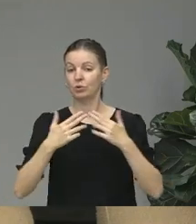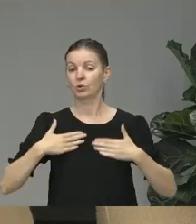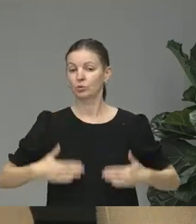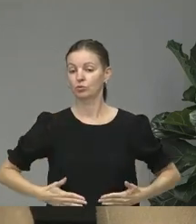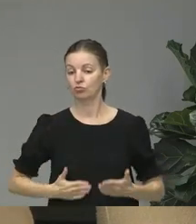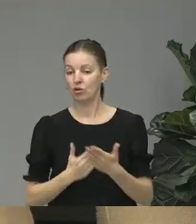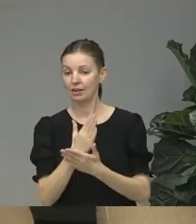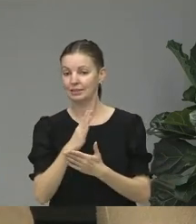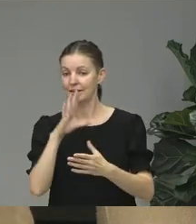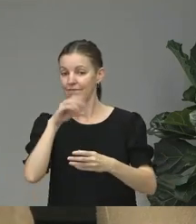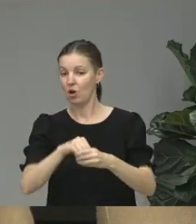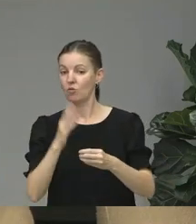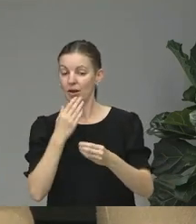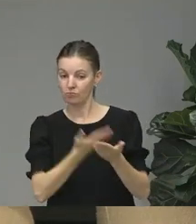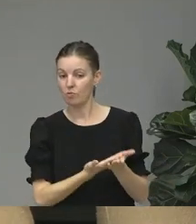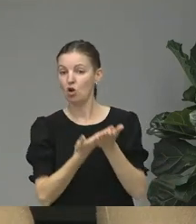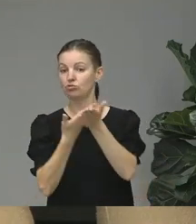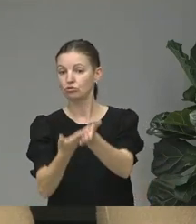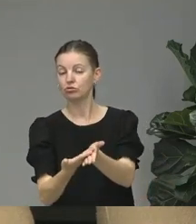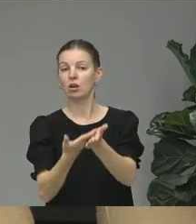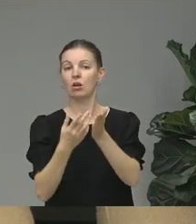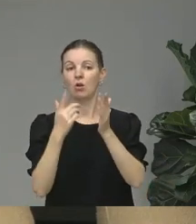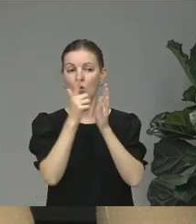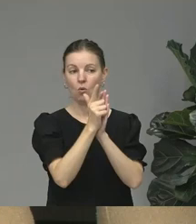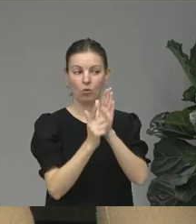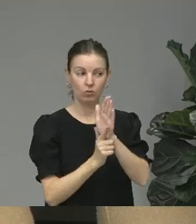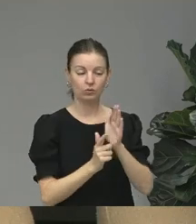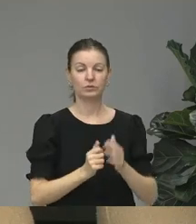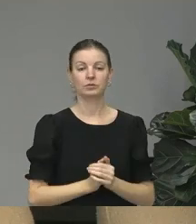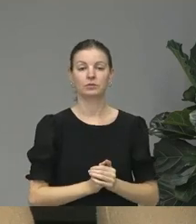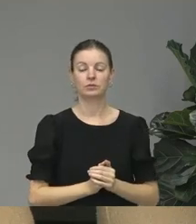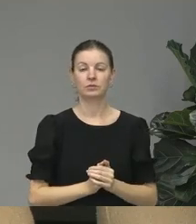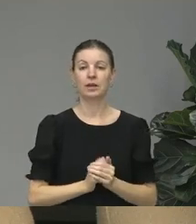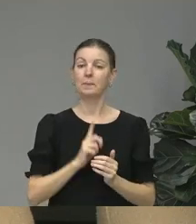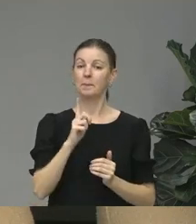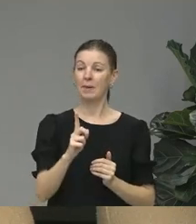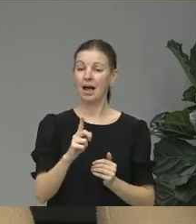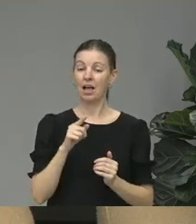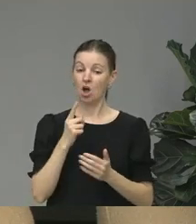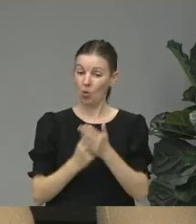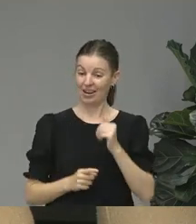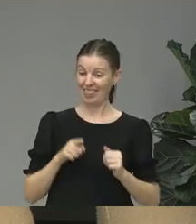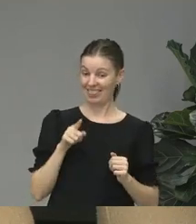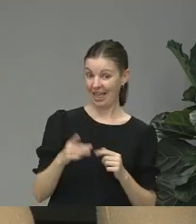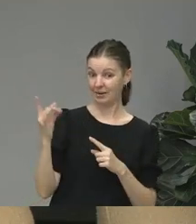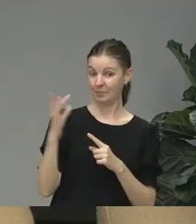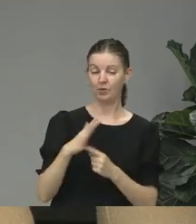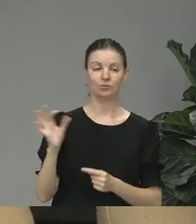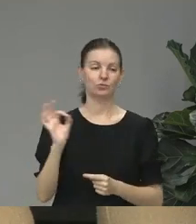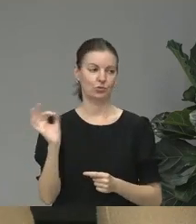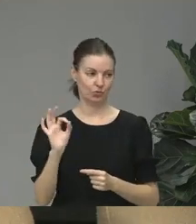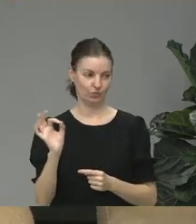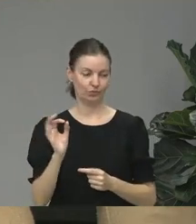involved in proposed laws. But it's not just that element that's crucial. It is